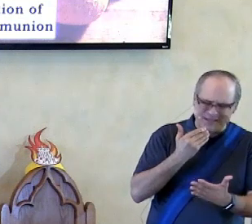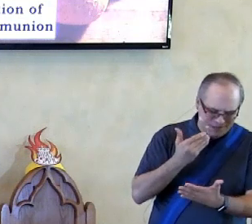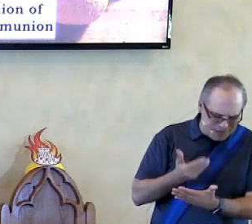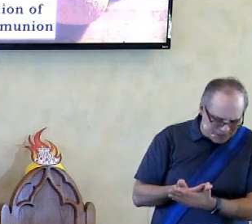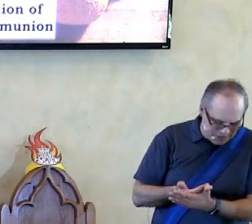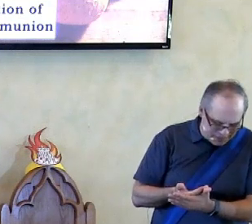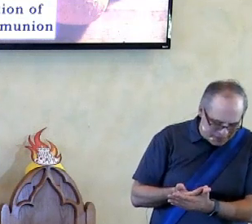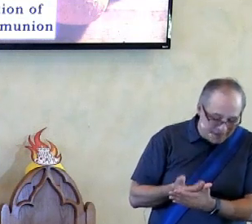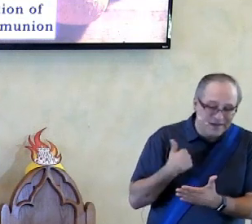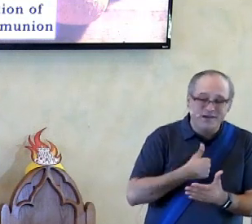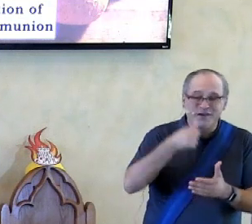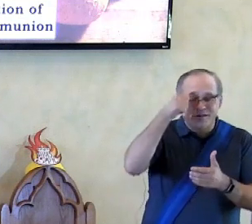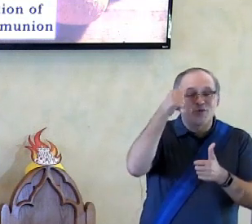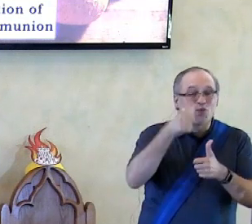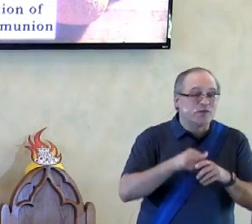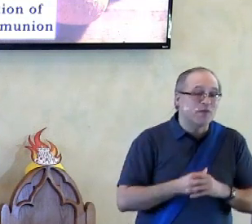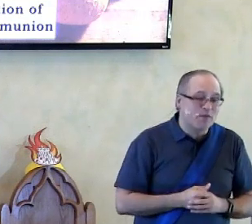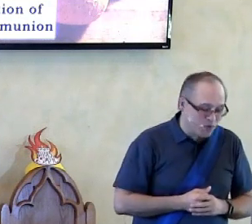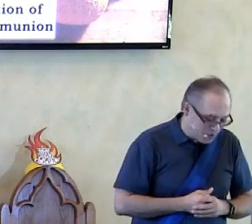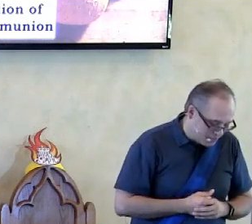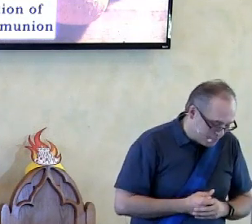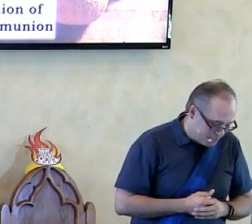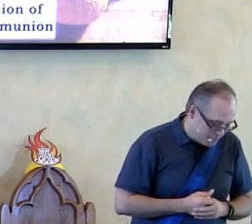God is good.